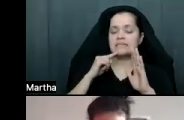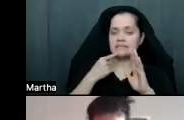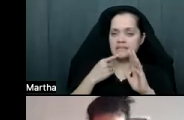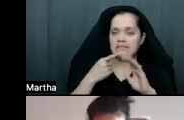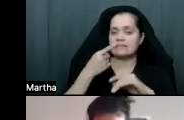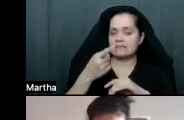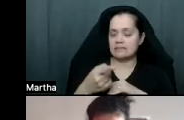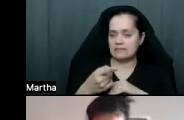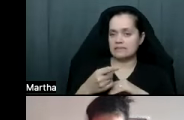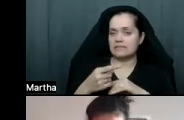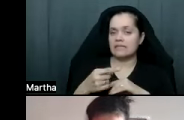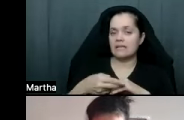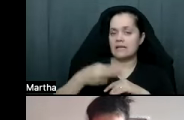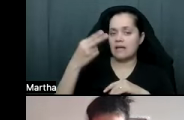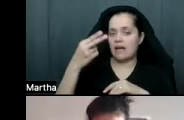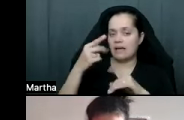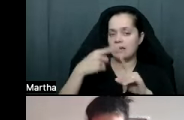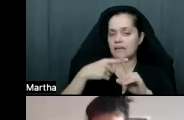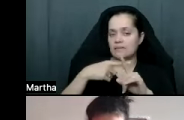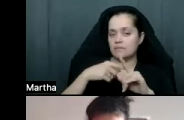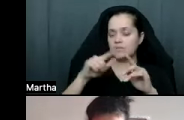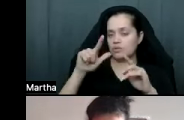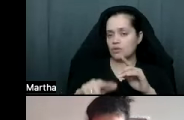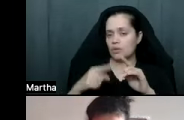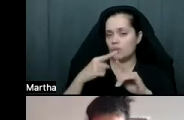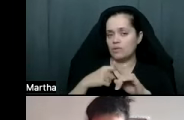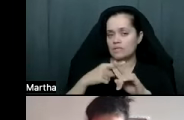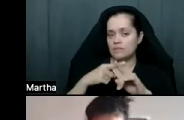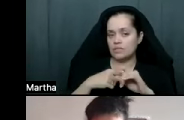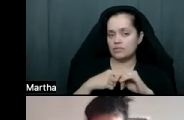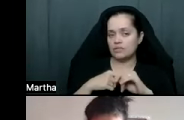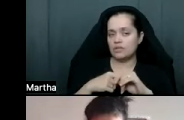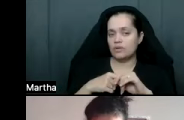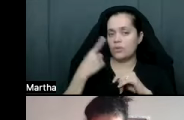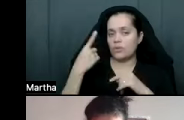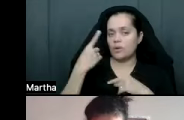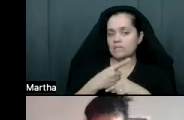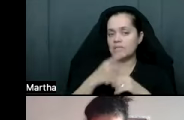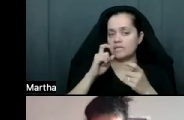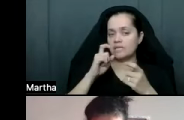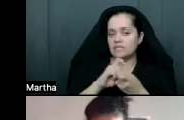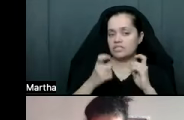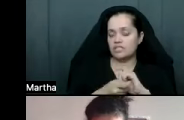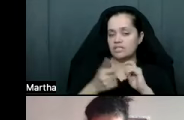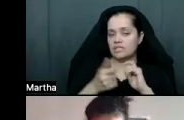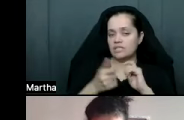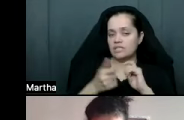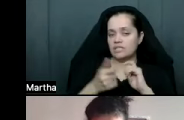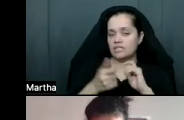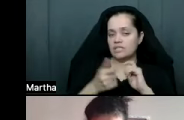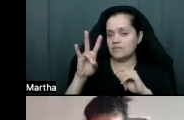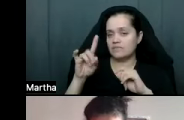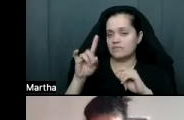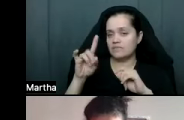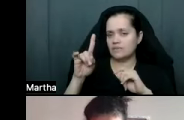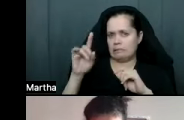slide, the highest temperature ever, the lowest temperature ever. A one-day change in 1982 of 71 degrees.